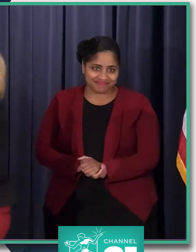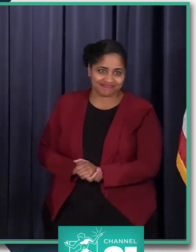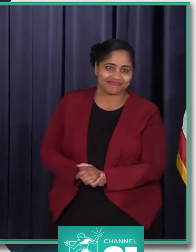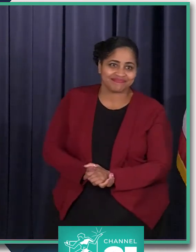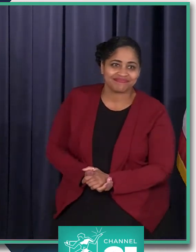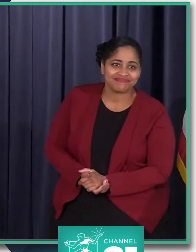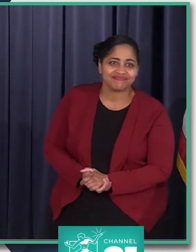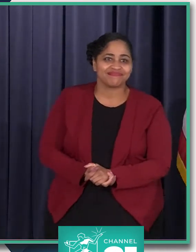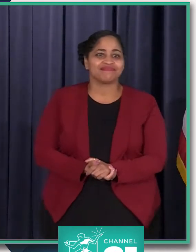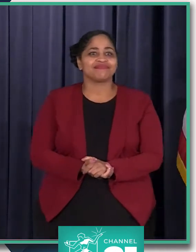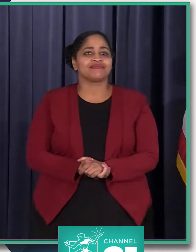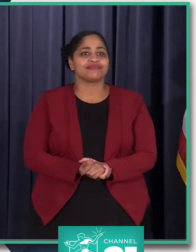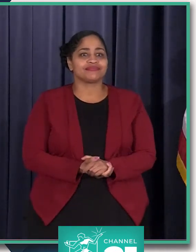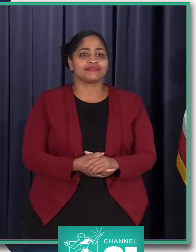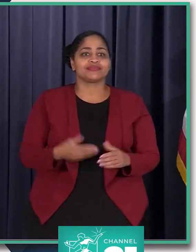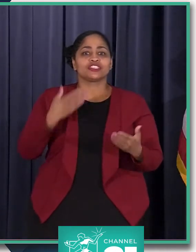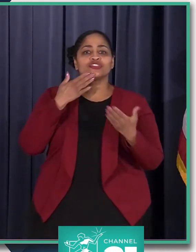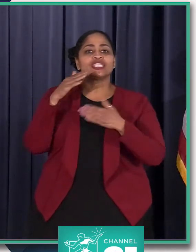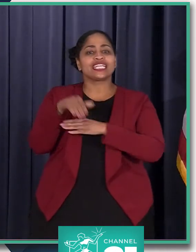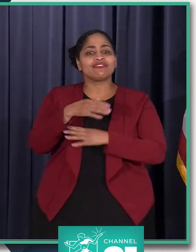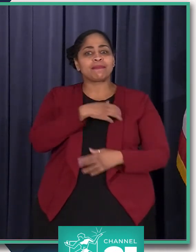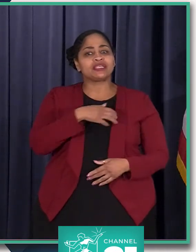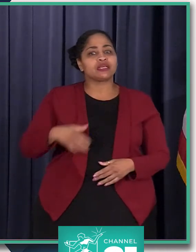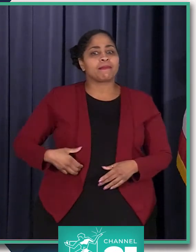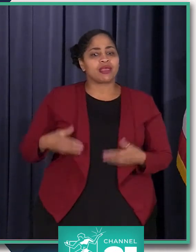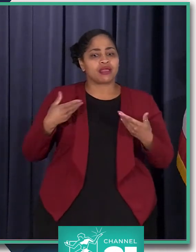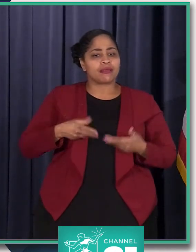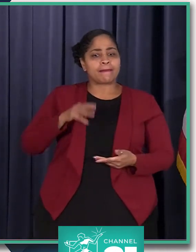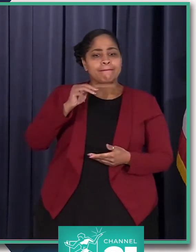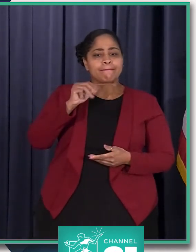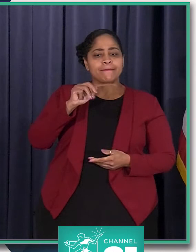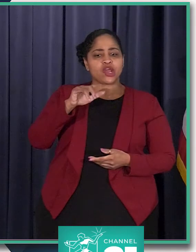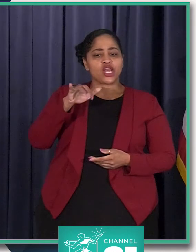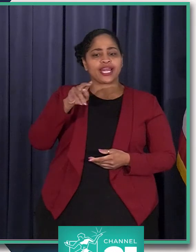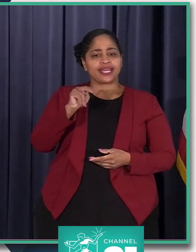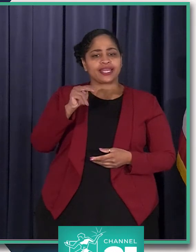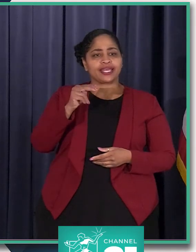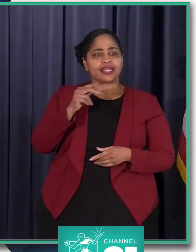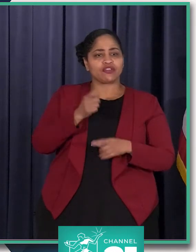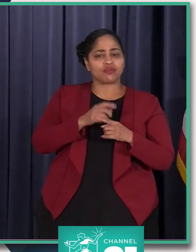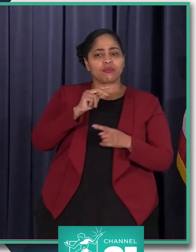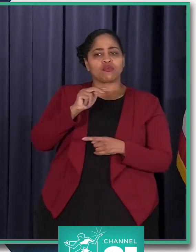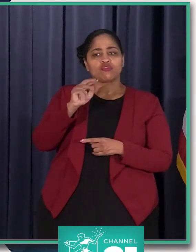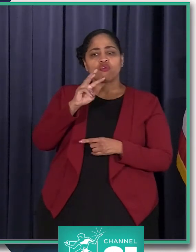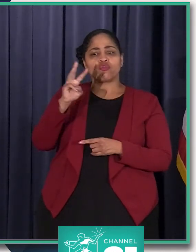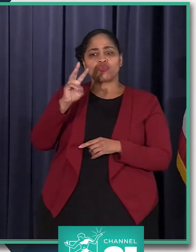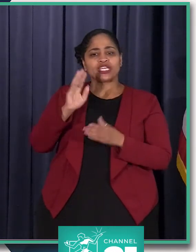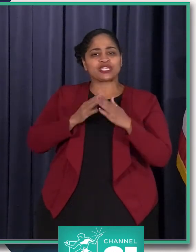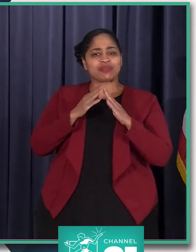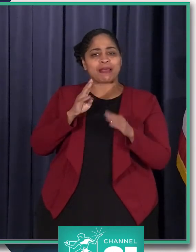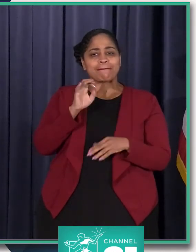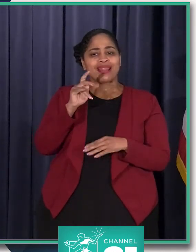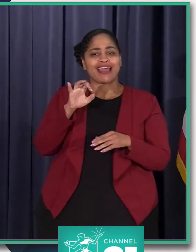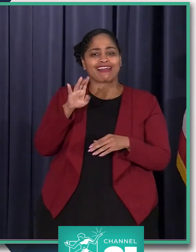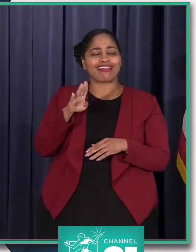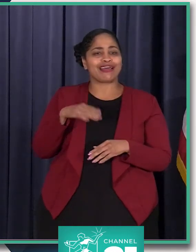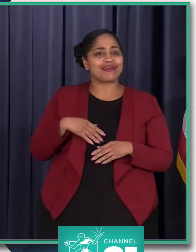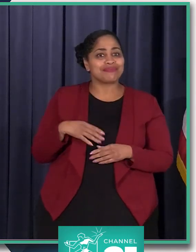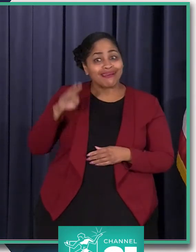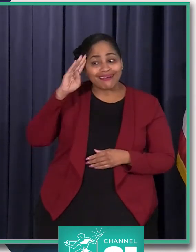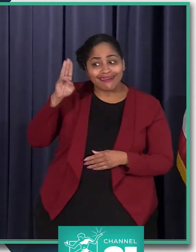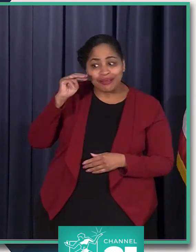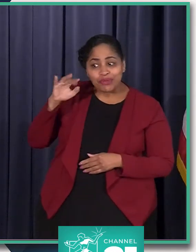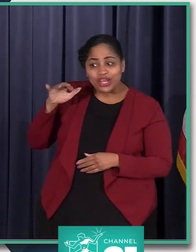up. Good evening, Mr. Mayor. This Good is evening. Marilyn Winfrey from the Northwest Community Black Club. How are you, Marilyn? How have you